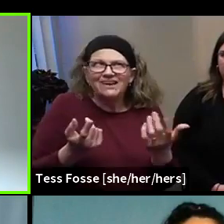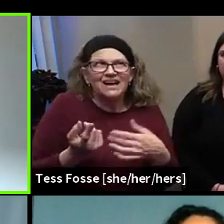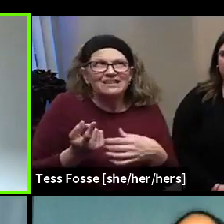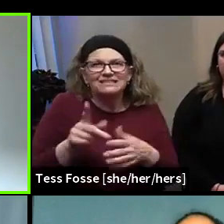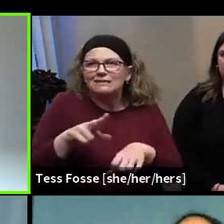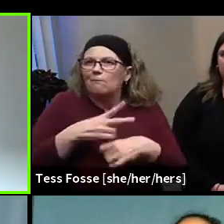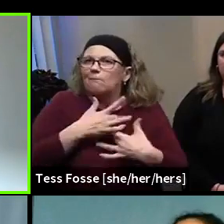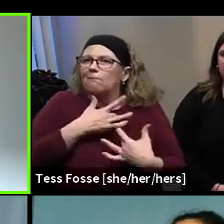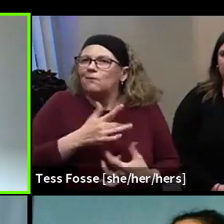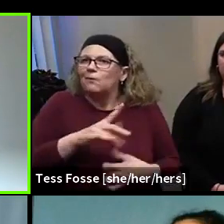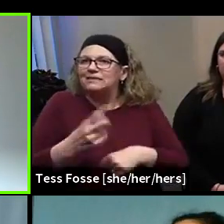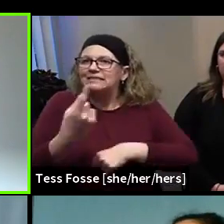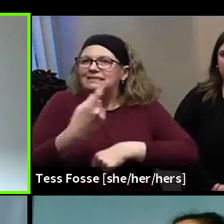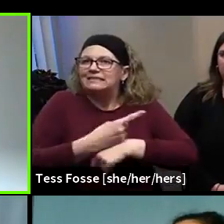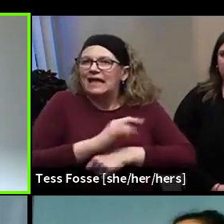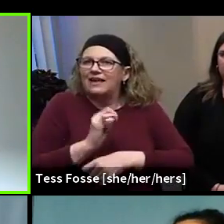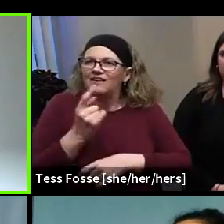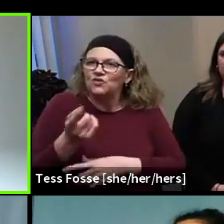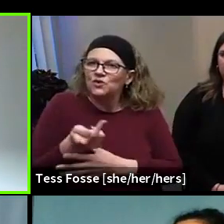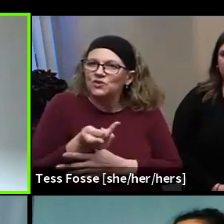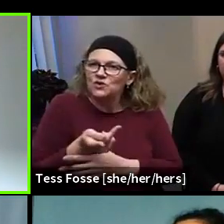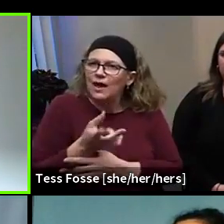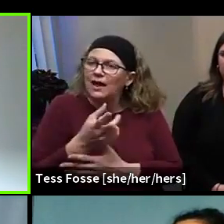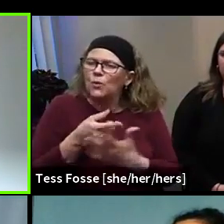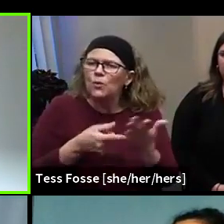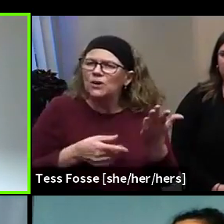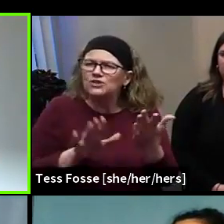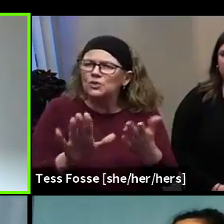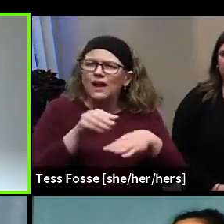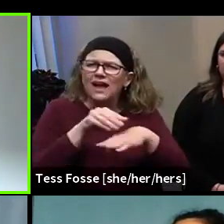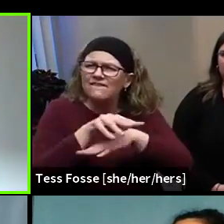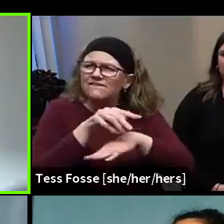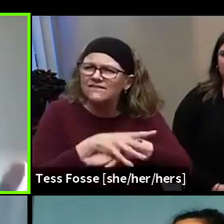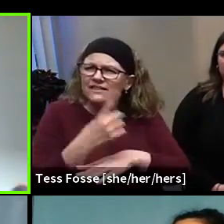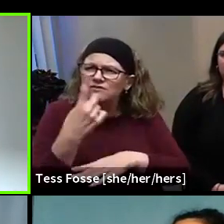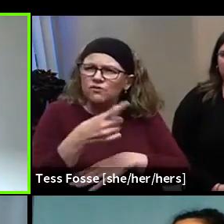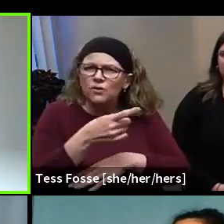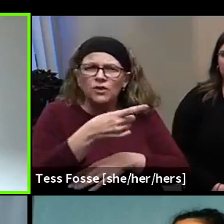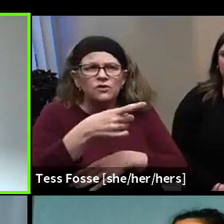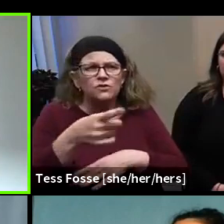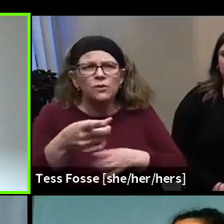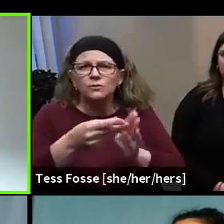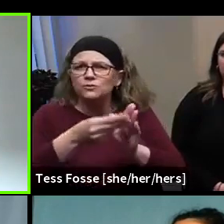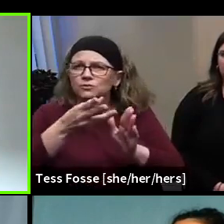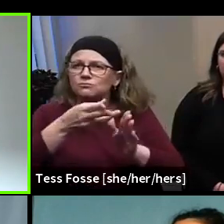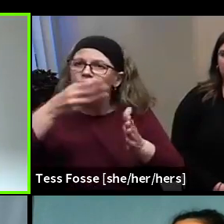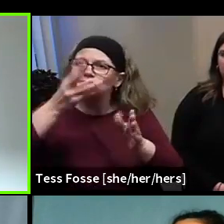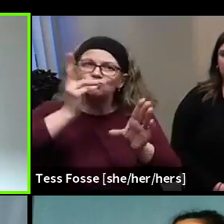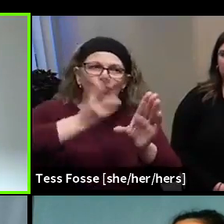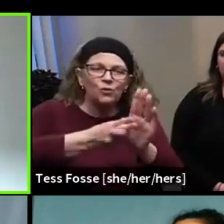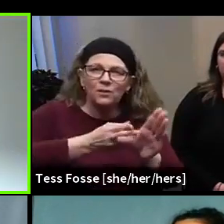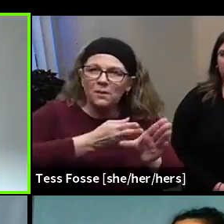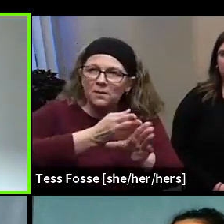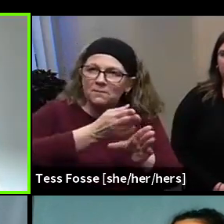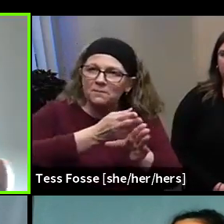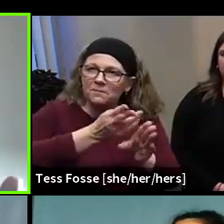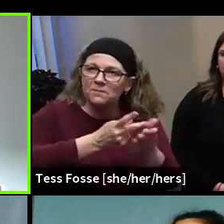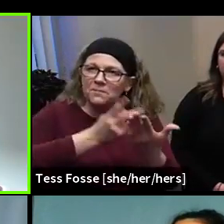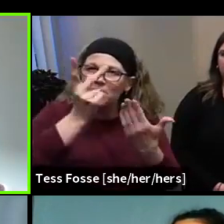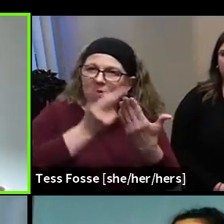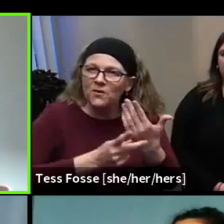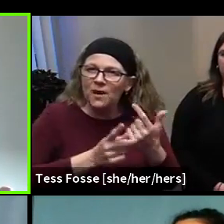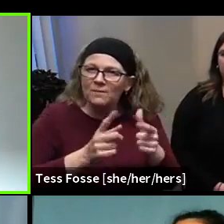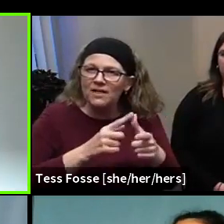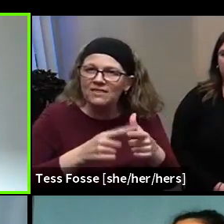for you? And what advice do you have for those going into the program so they are